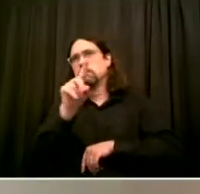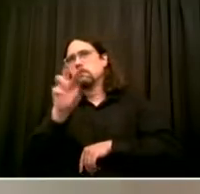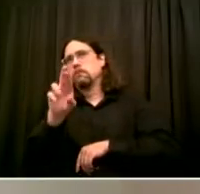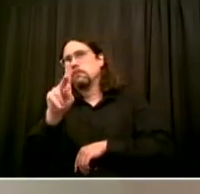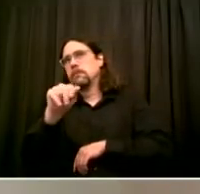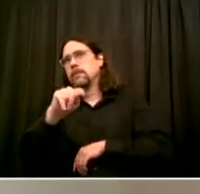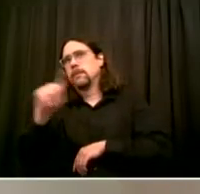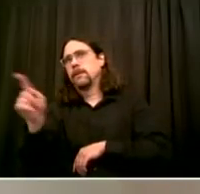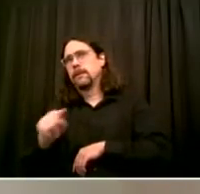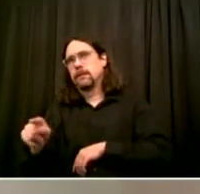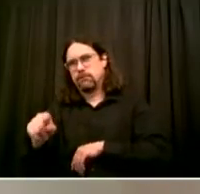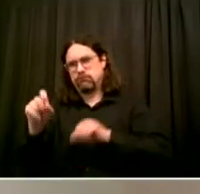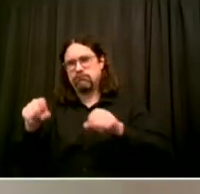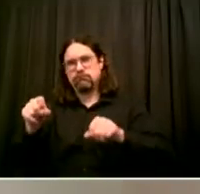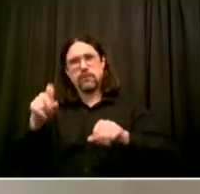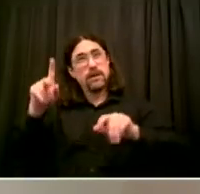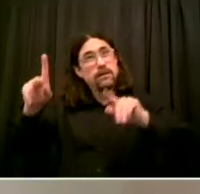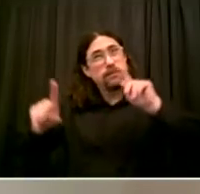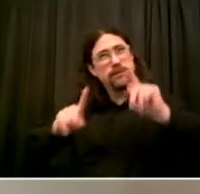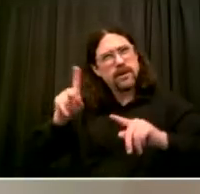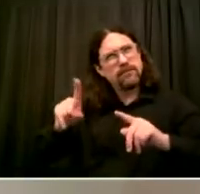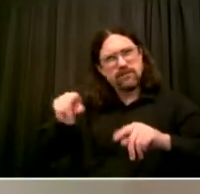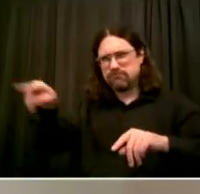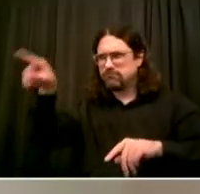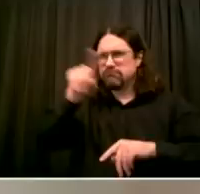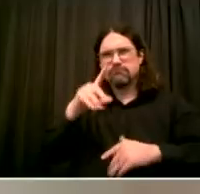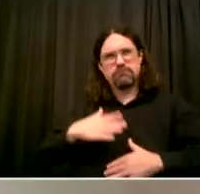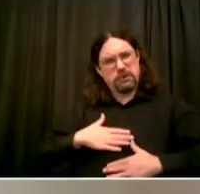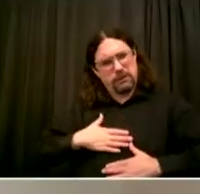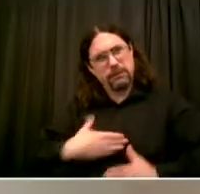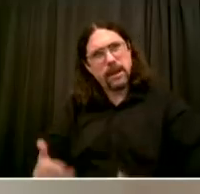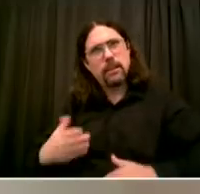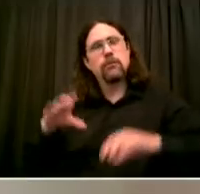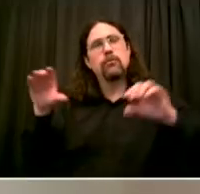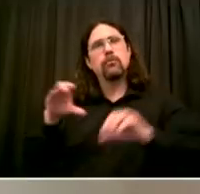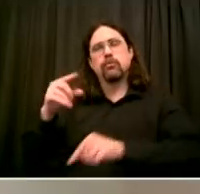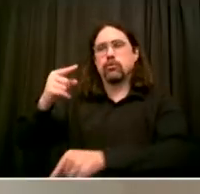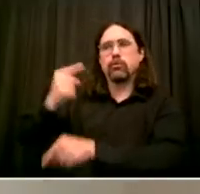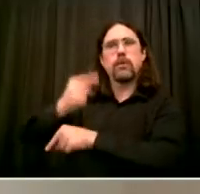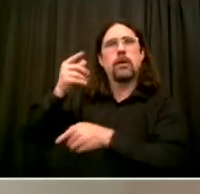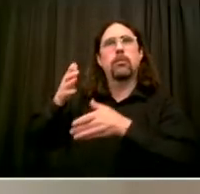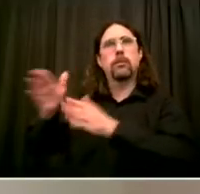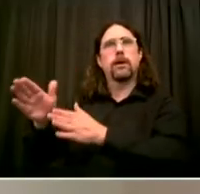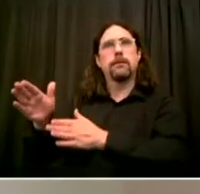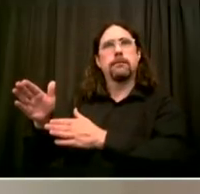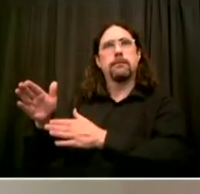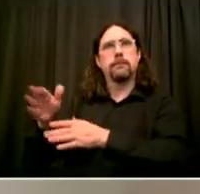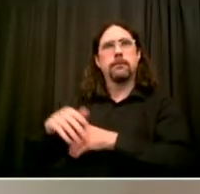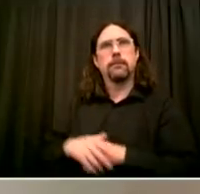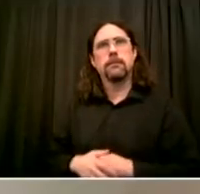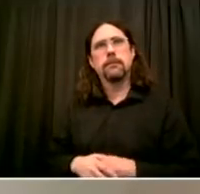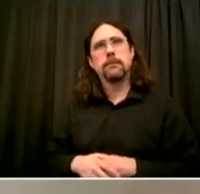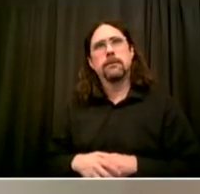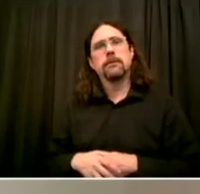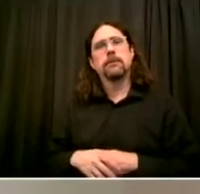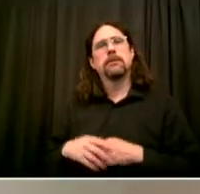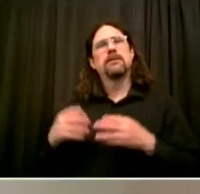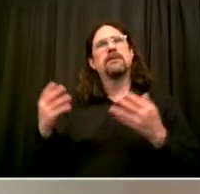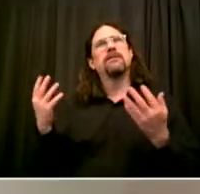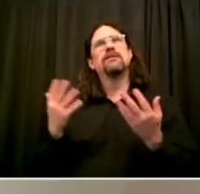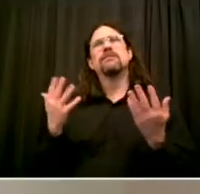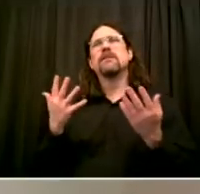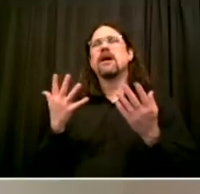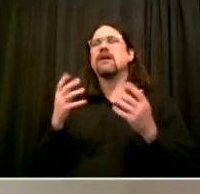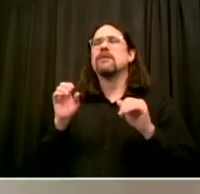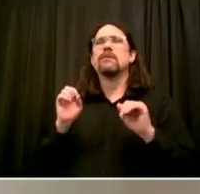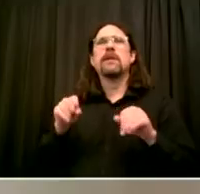trying to understand what the barriers are. What are the realities faced by New Yorkers that are preventing them from doing what they would want to do, and bring all of the resources we